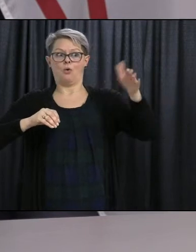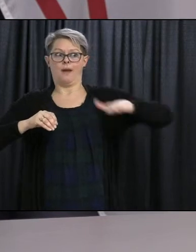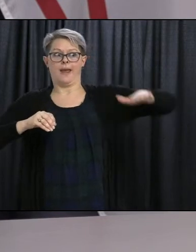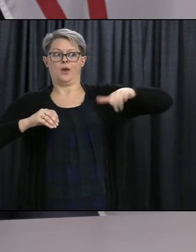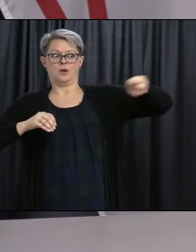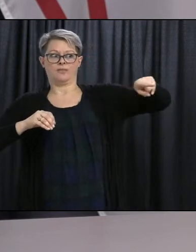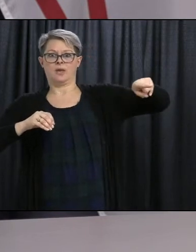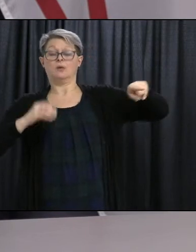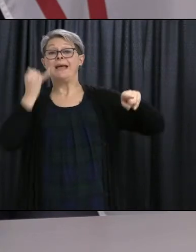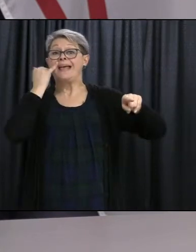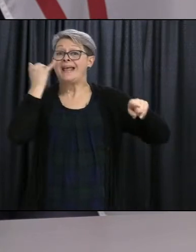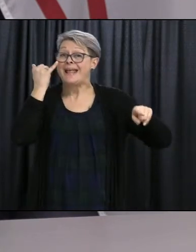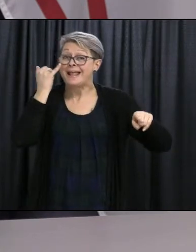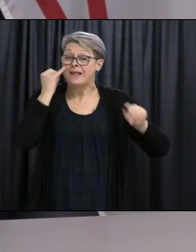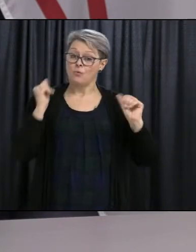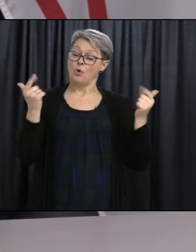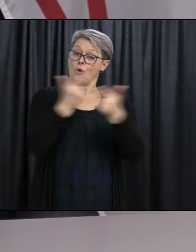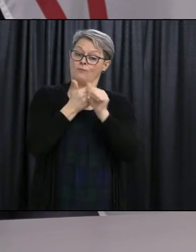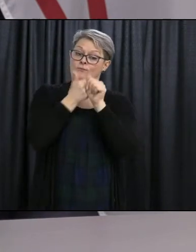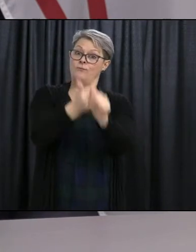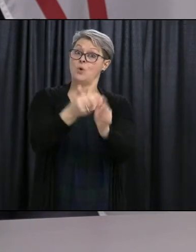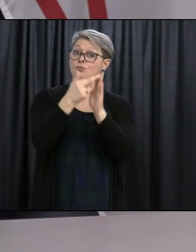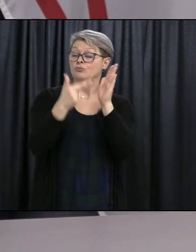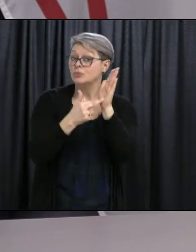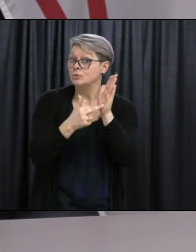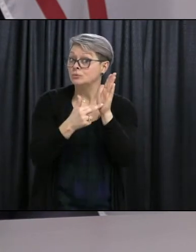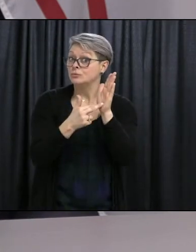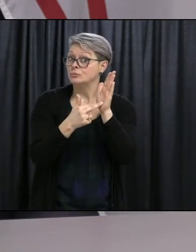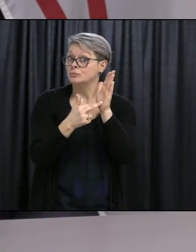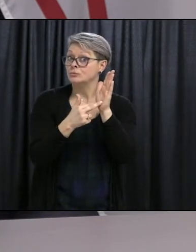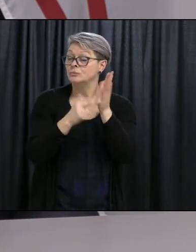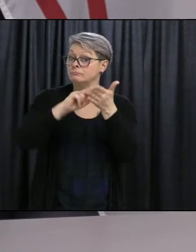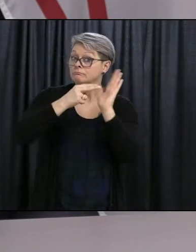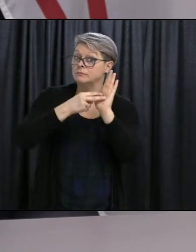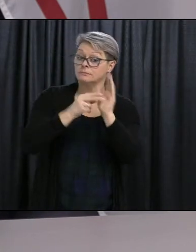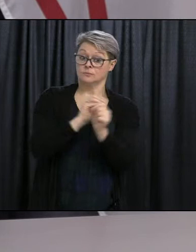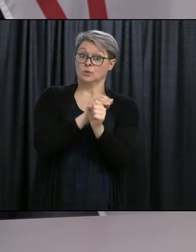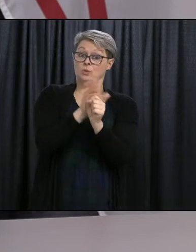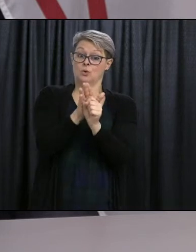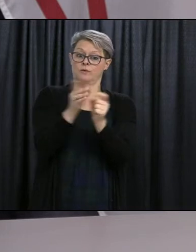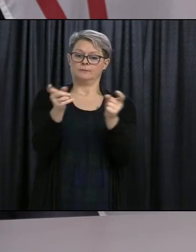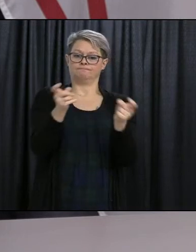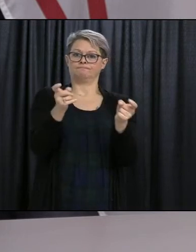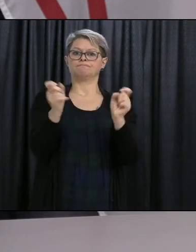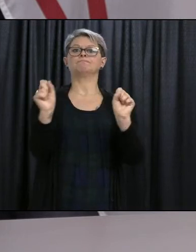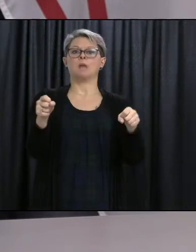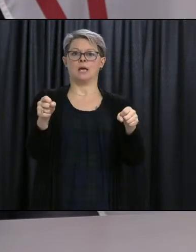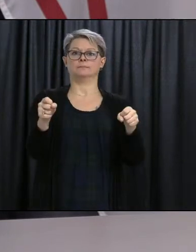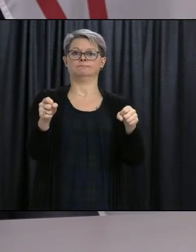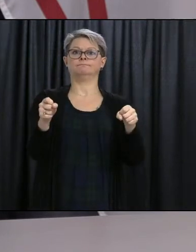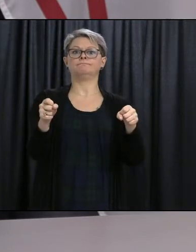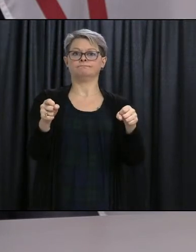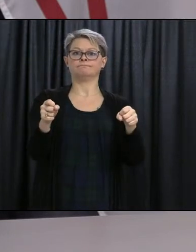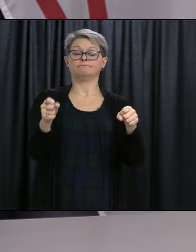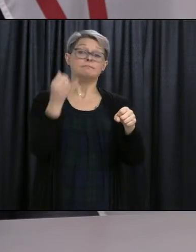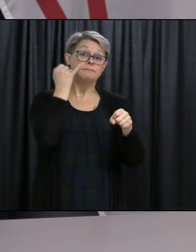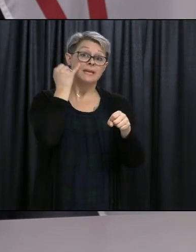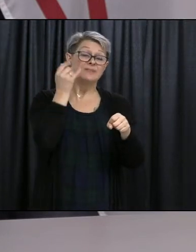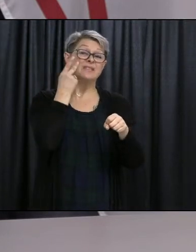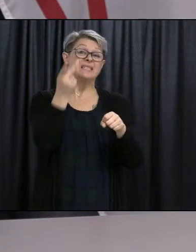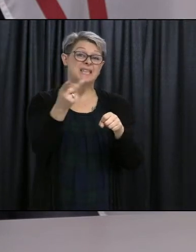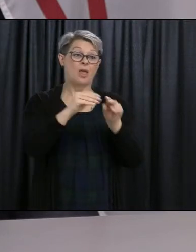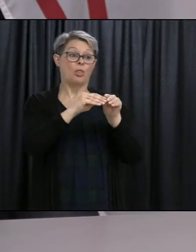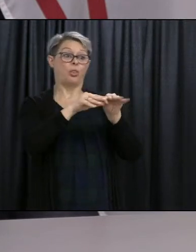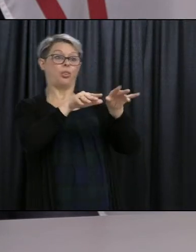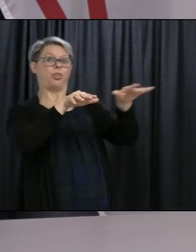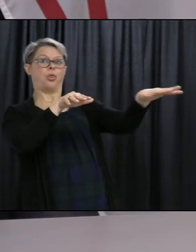do, then we can keep COVID at bay. And even if we do see some spread outside, we